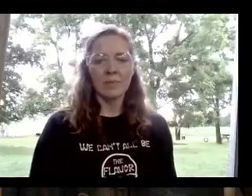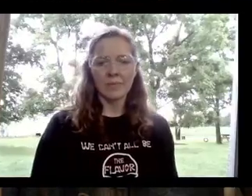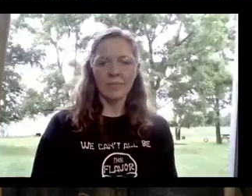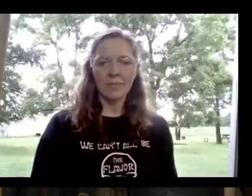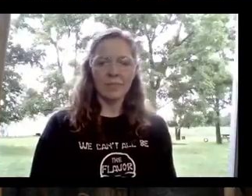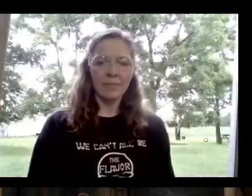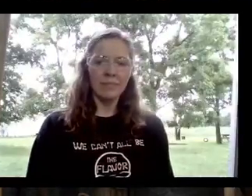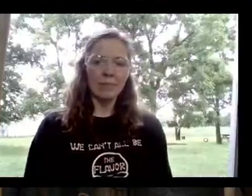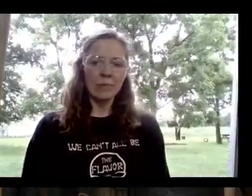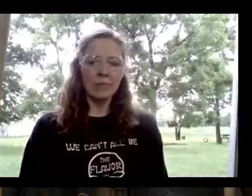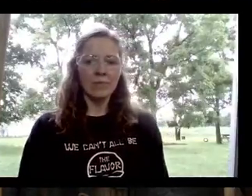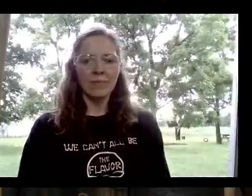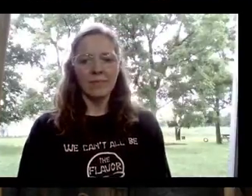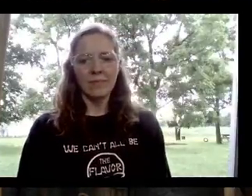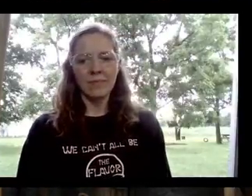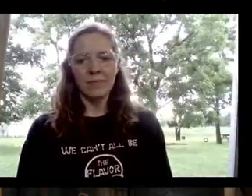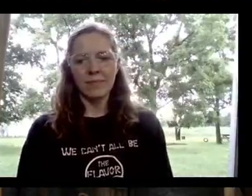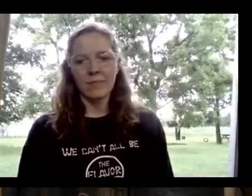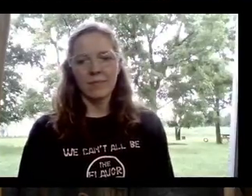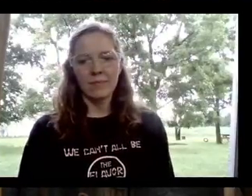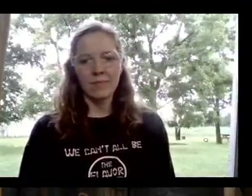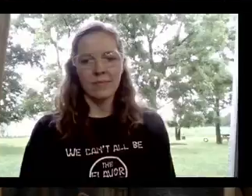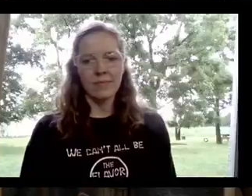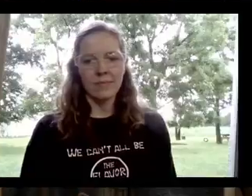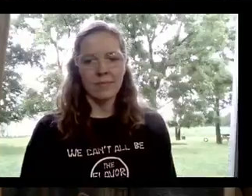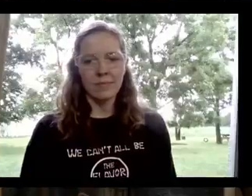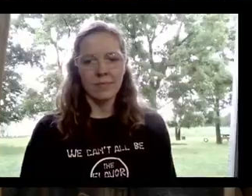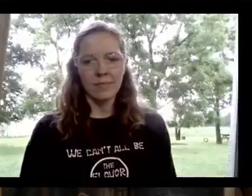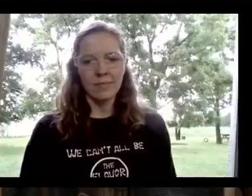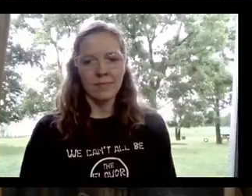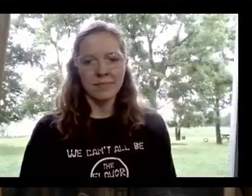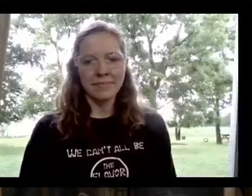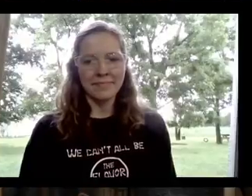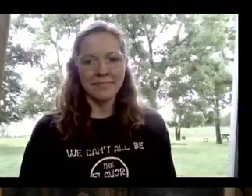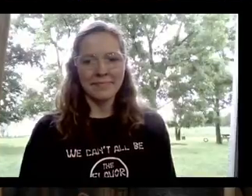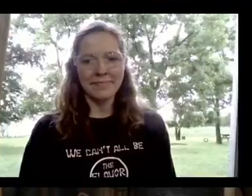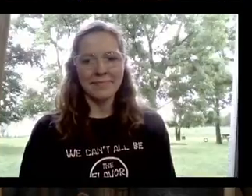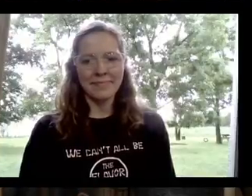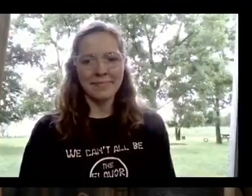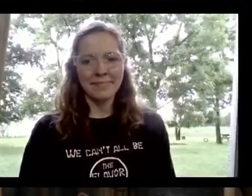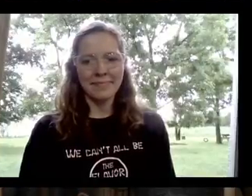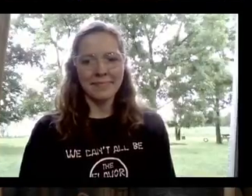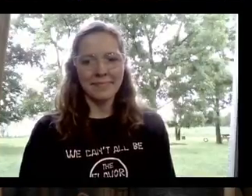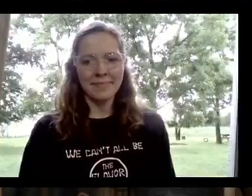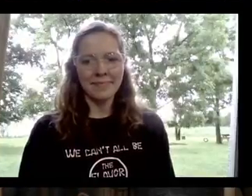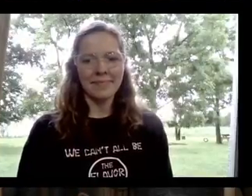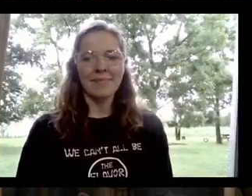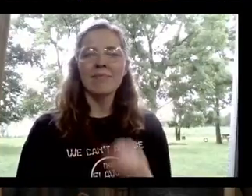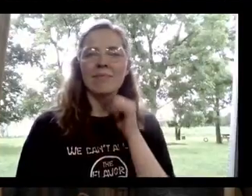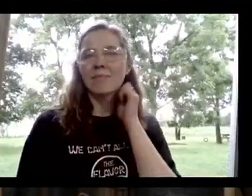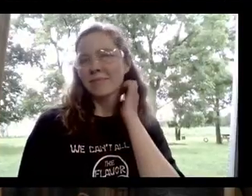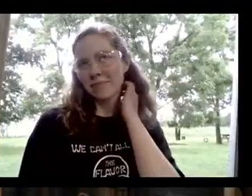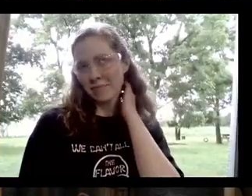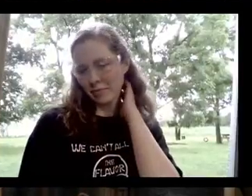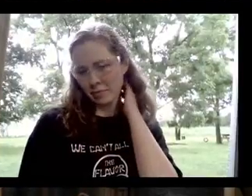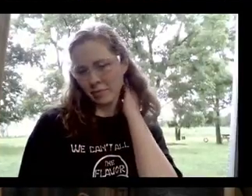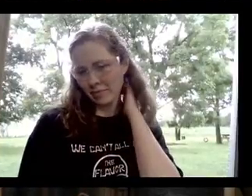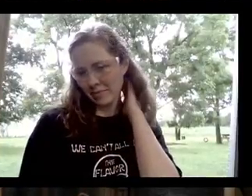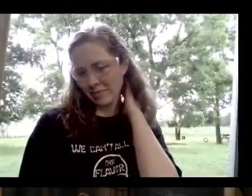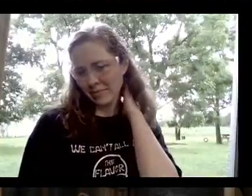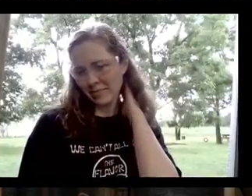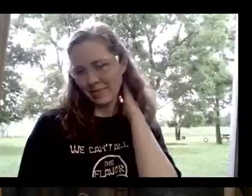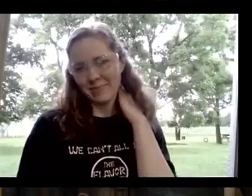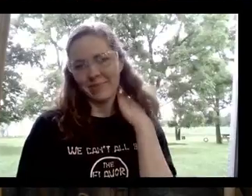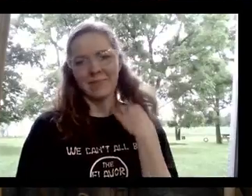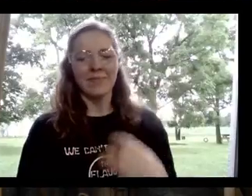so get the width of the bar that you want, and get approximately the length of the bar you want, and then cut those off at a later date,